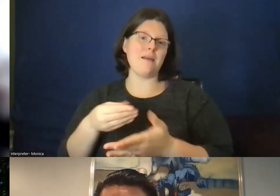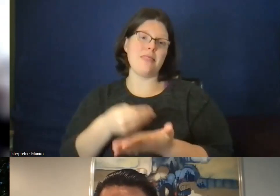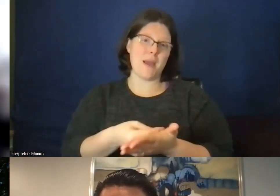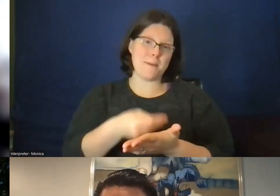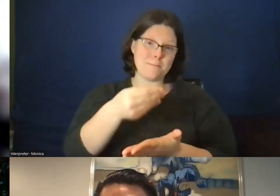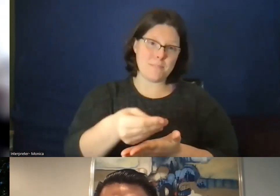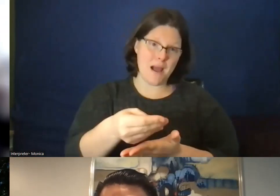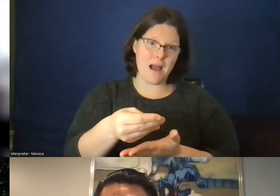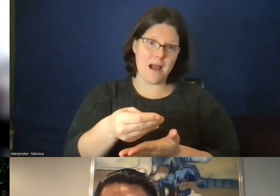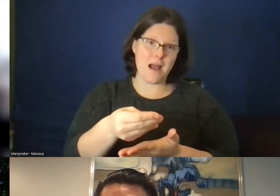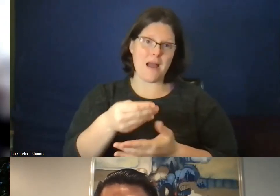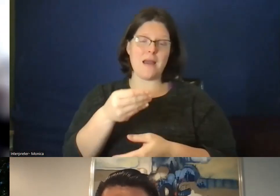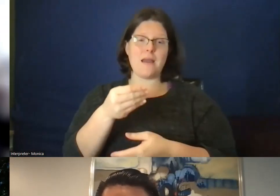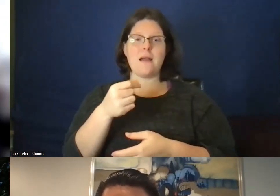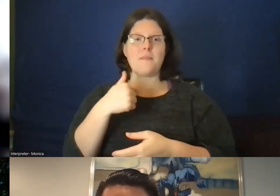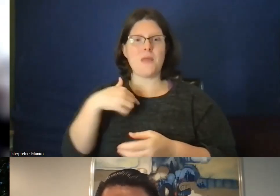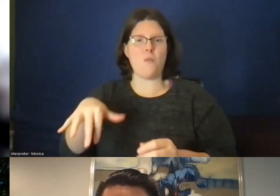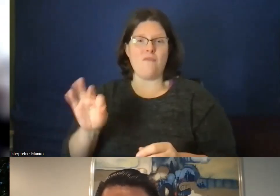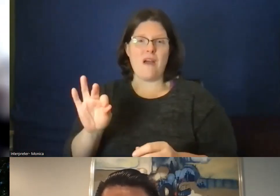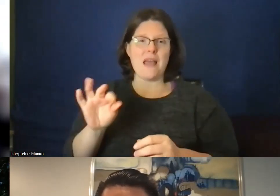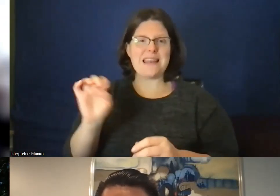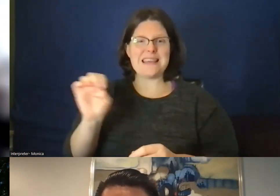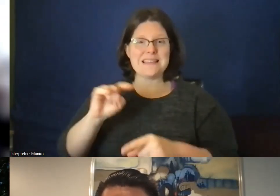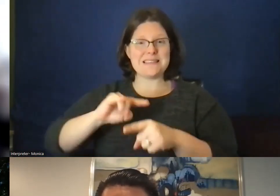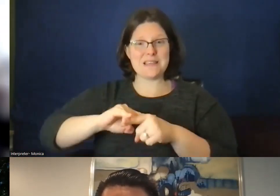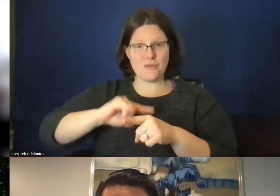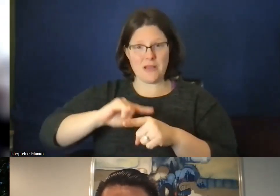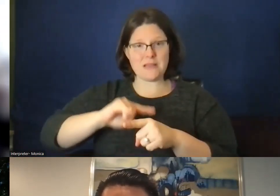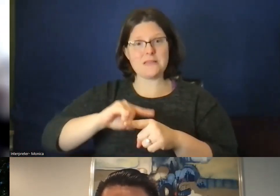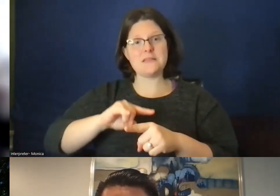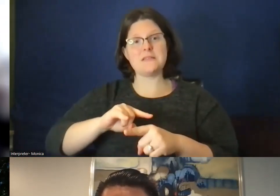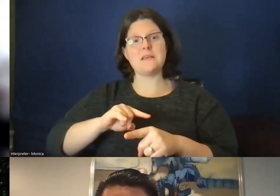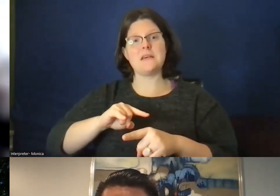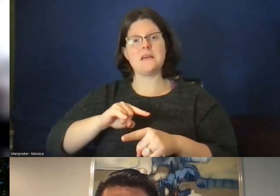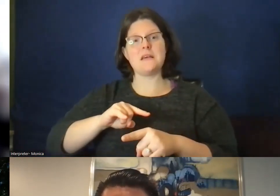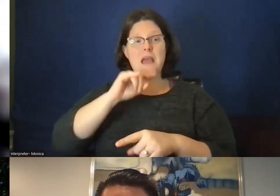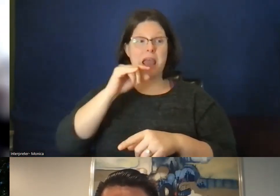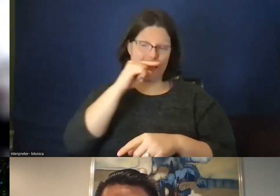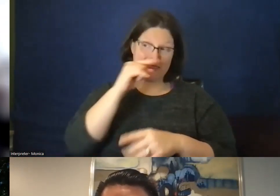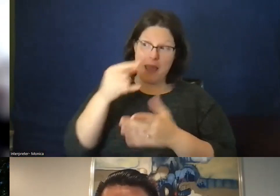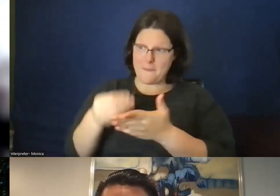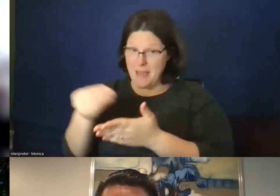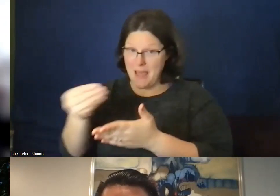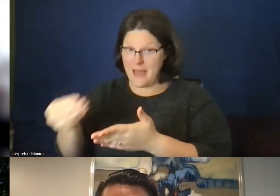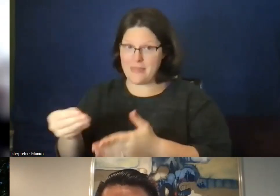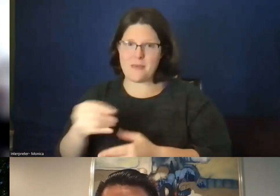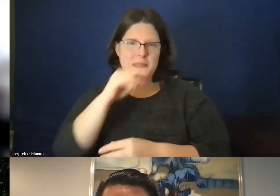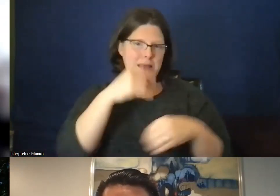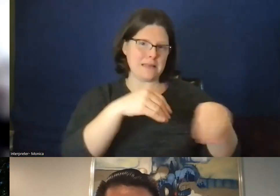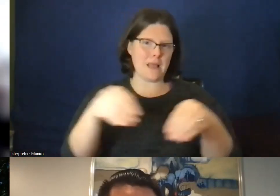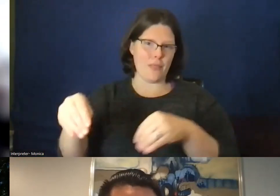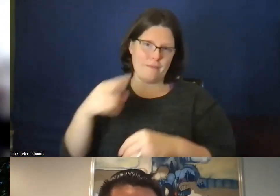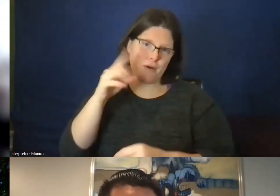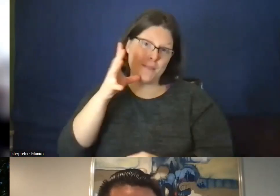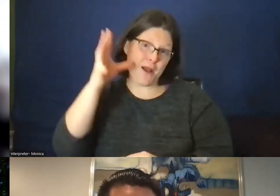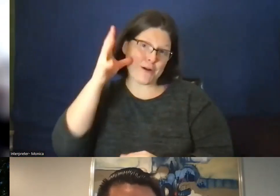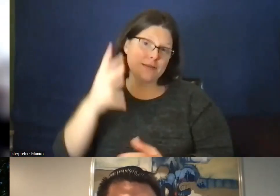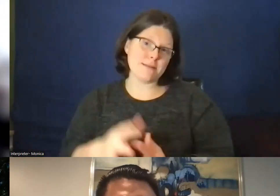buy, adults buying e-cigarettes and having kids sell them. Yeah.